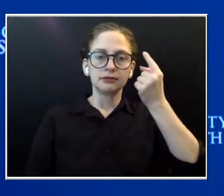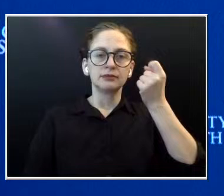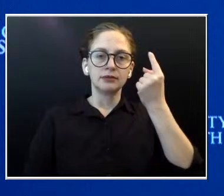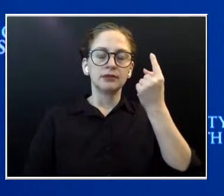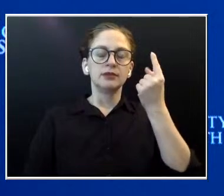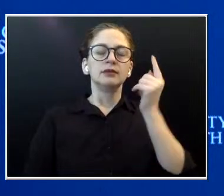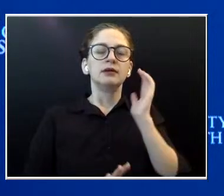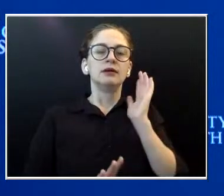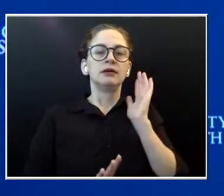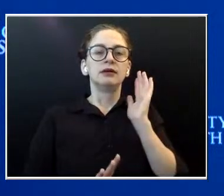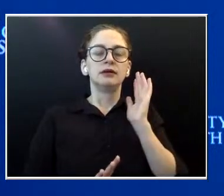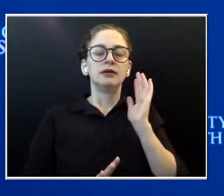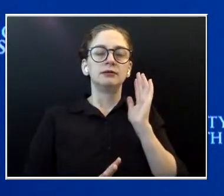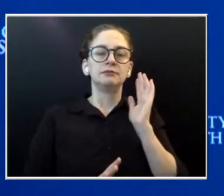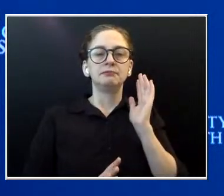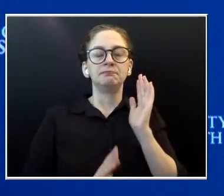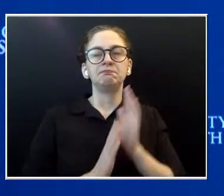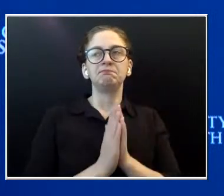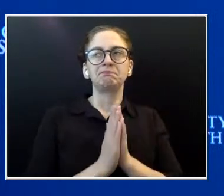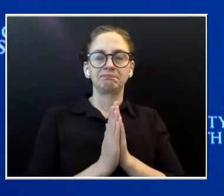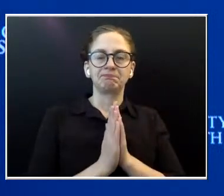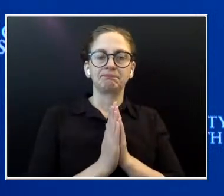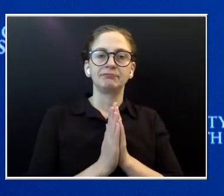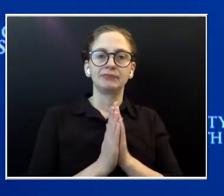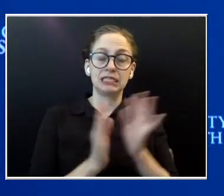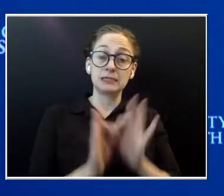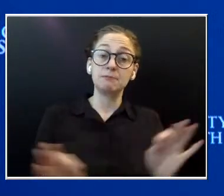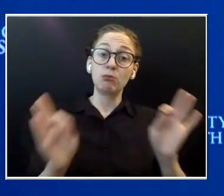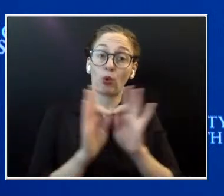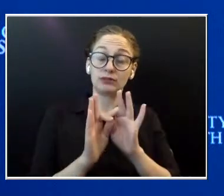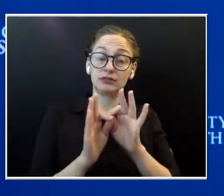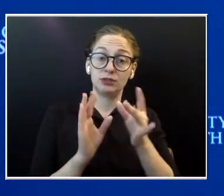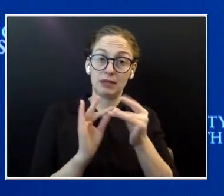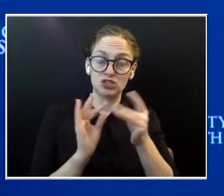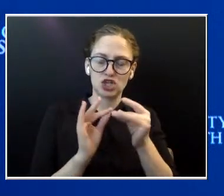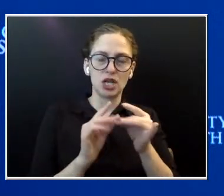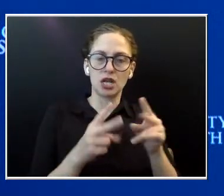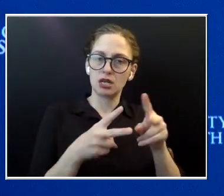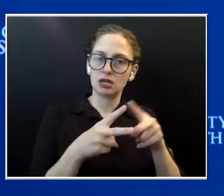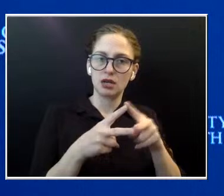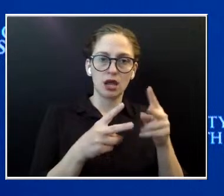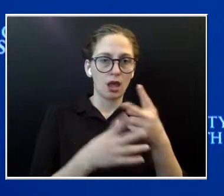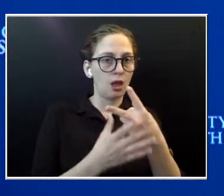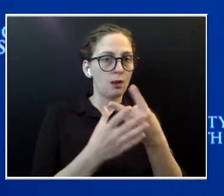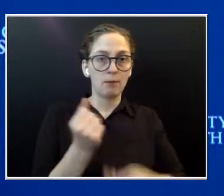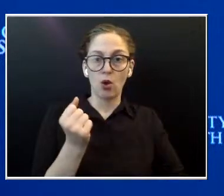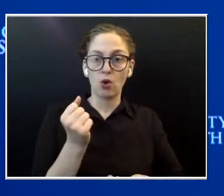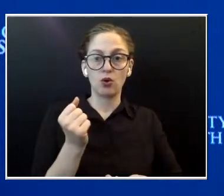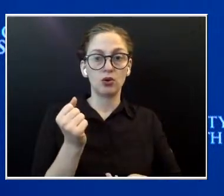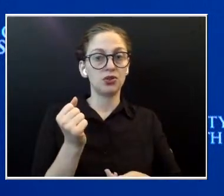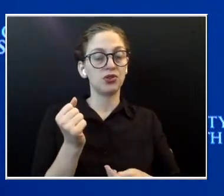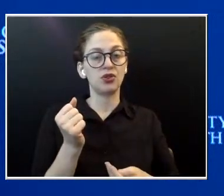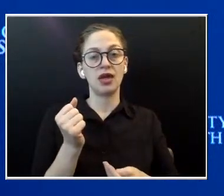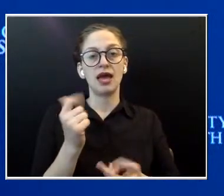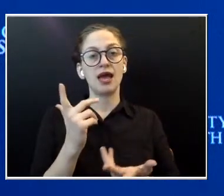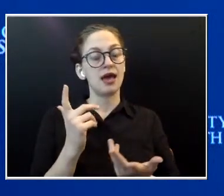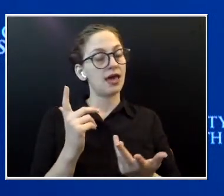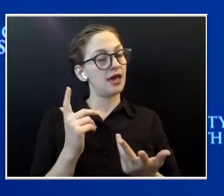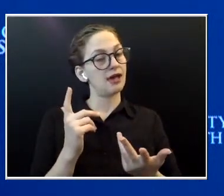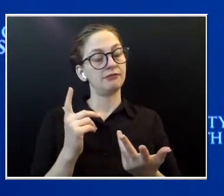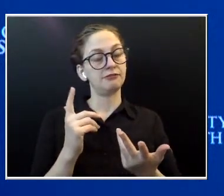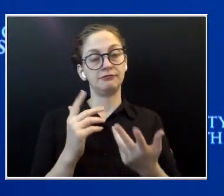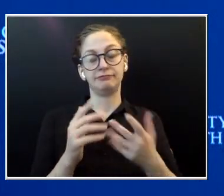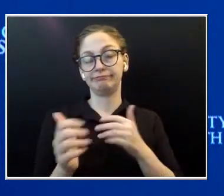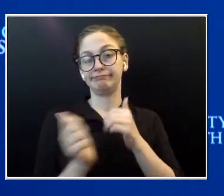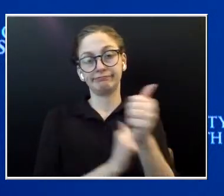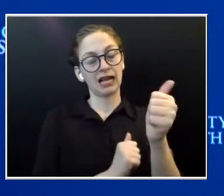comment with this, is that they have both stood up to post-marketing analysis for safety and efficacy, and